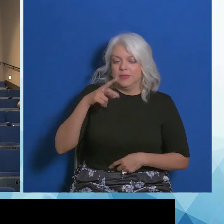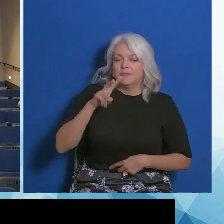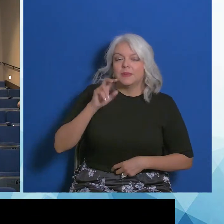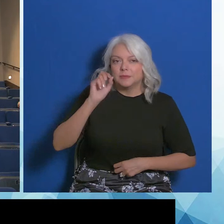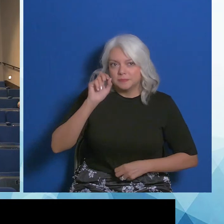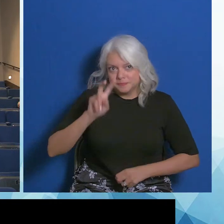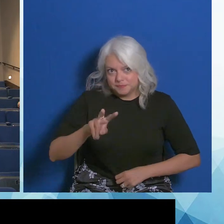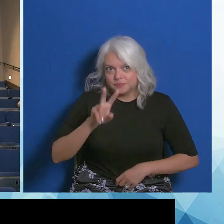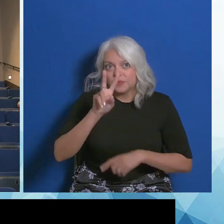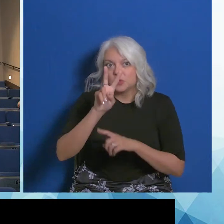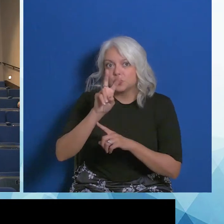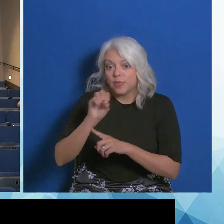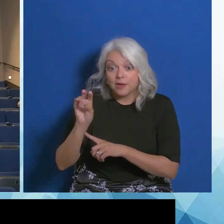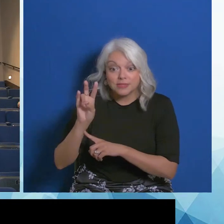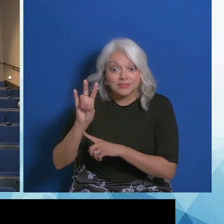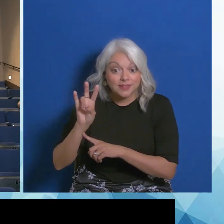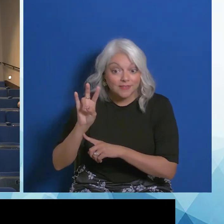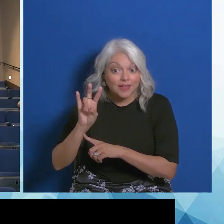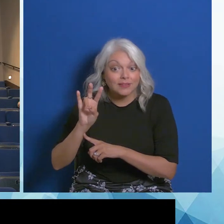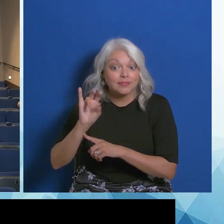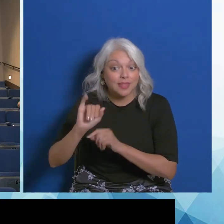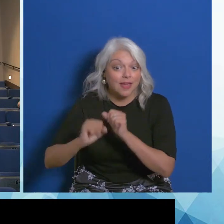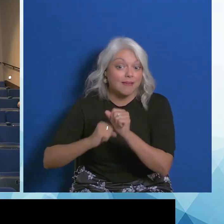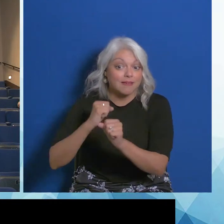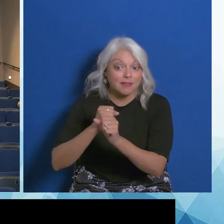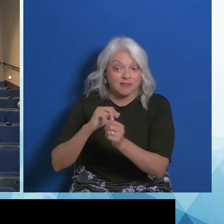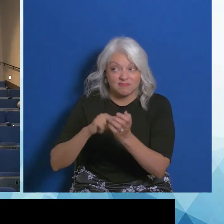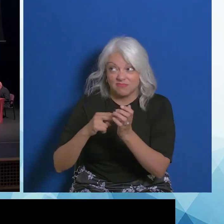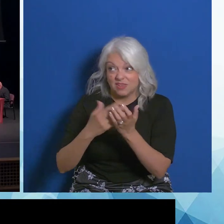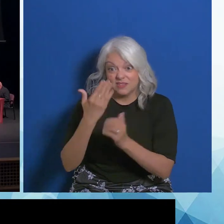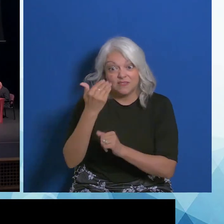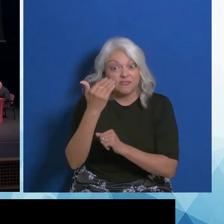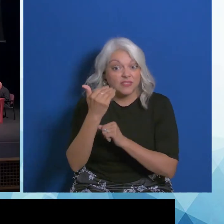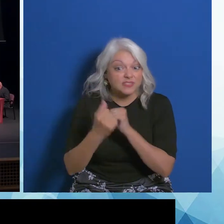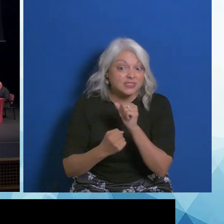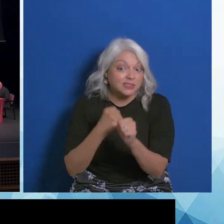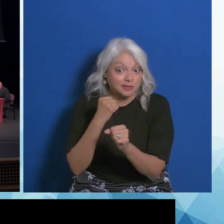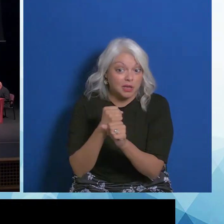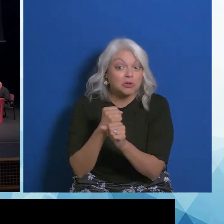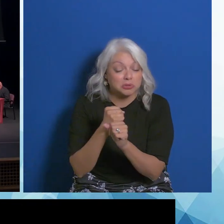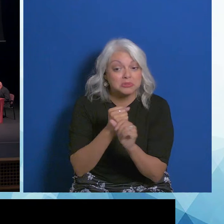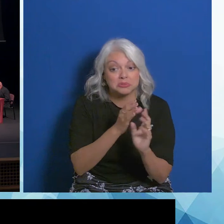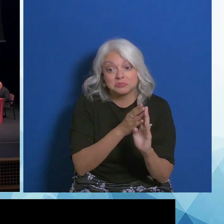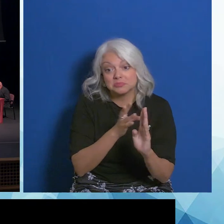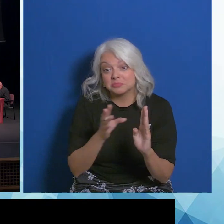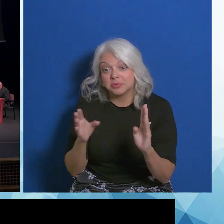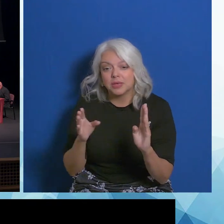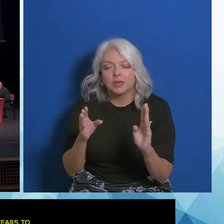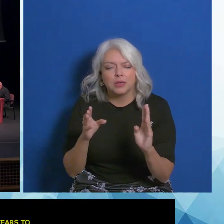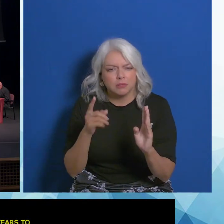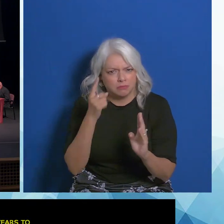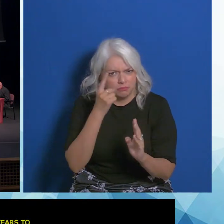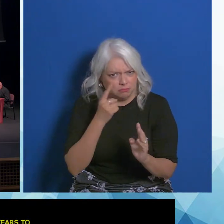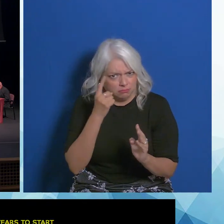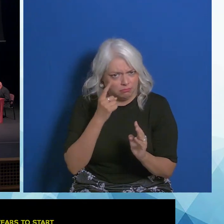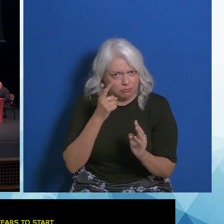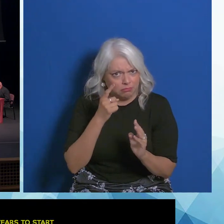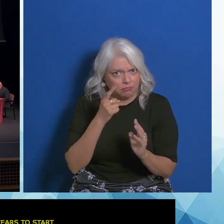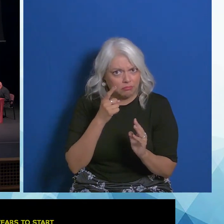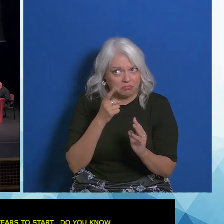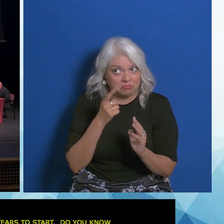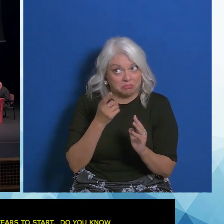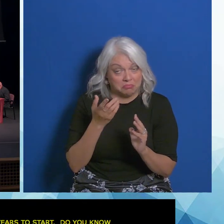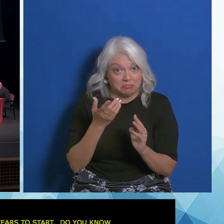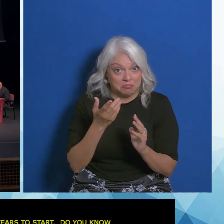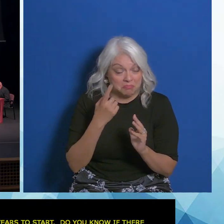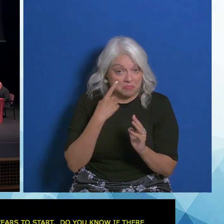2007, that means that's at least 15 years to start. Do you know if there's any